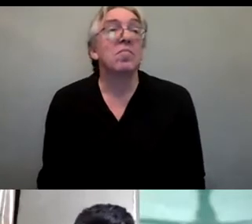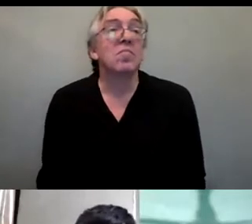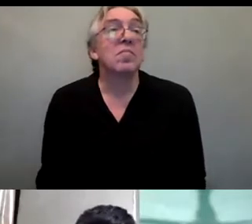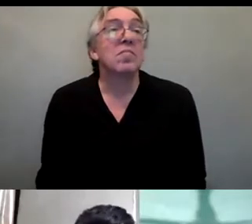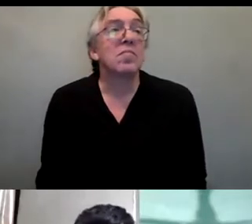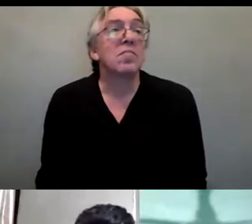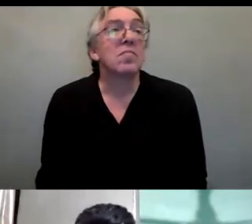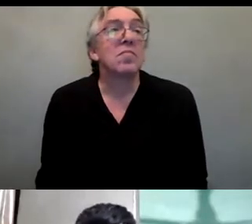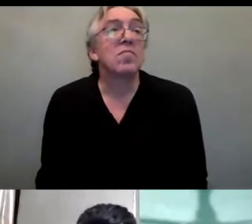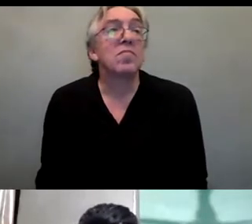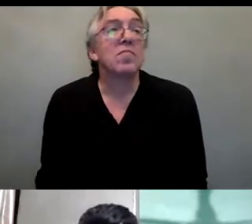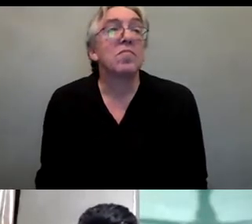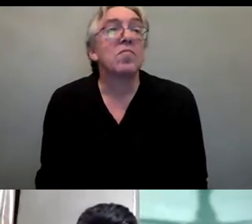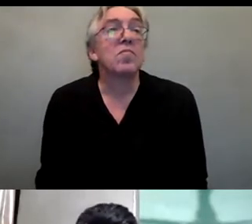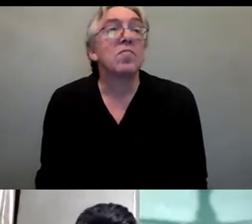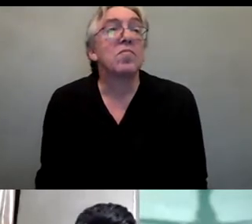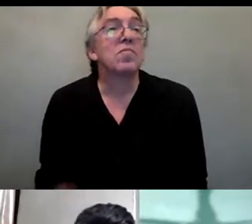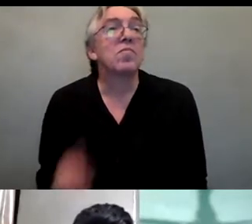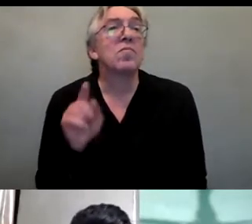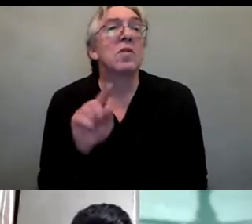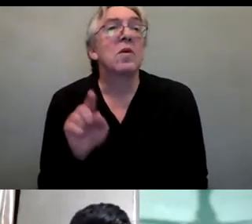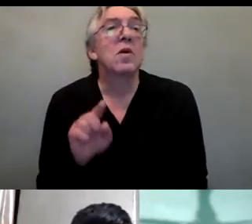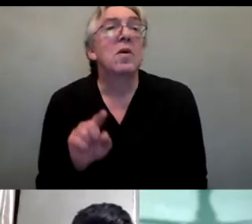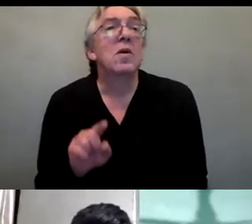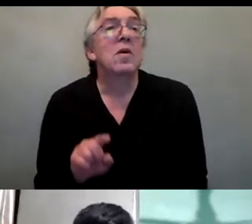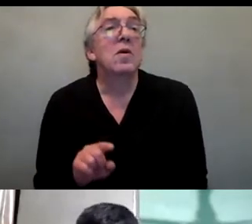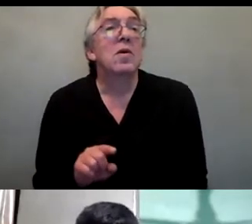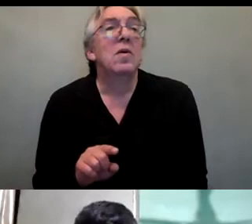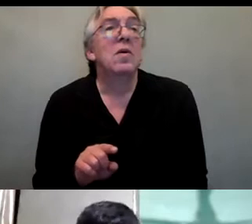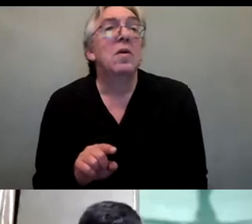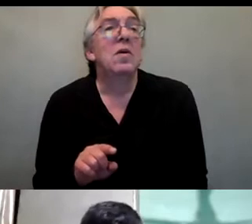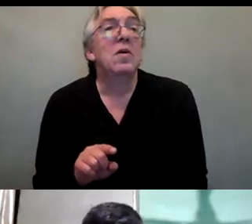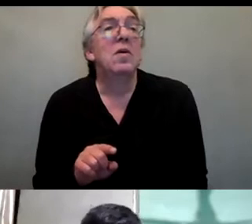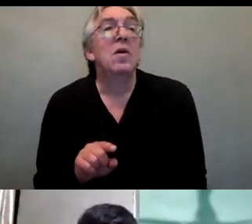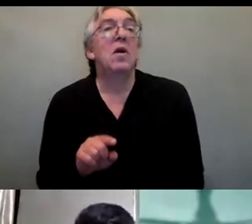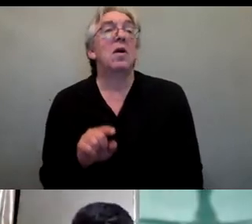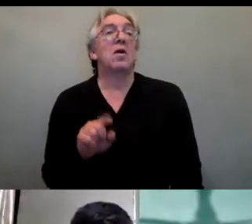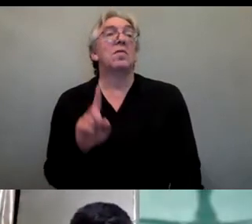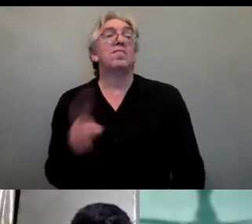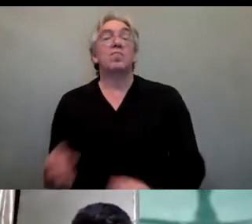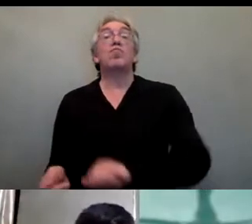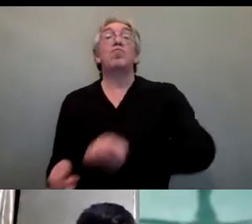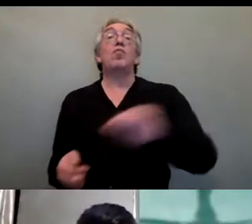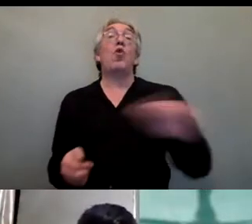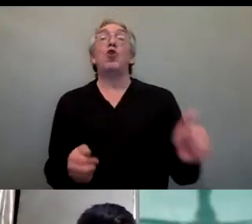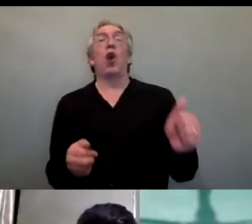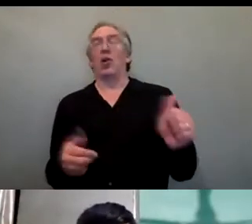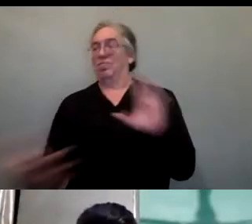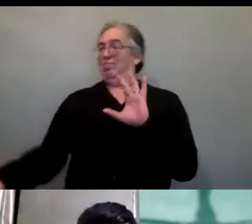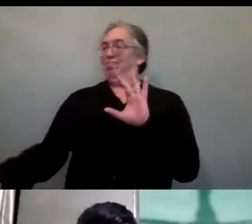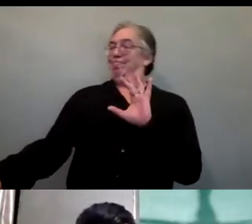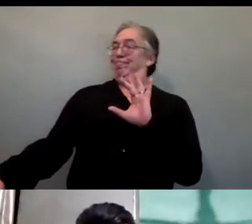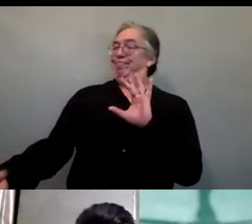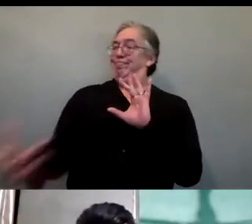clearly have a greater propensity to adopt those new solutions than older persons. And so education is a natural vehicle to